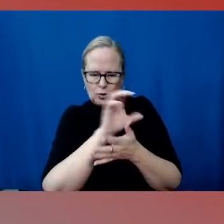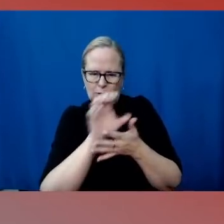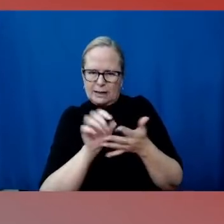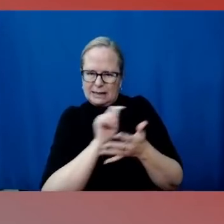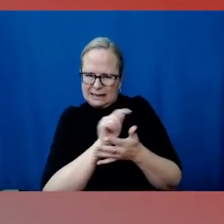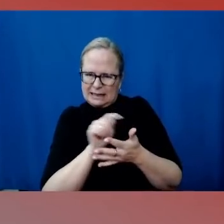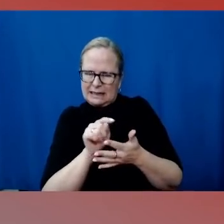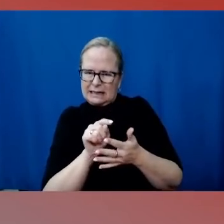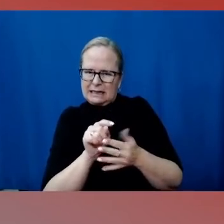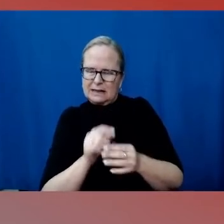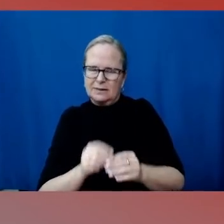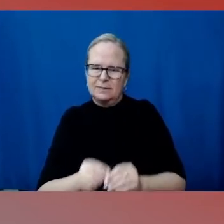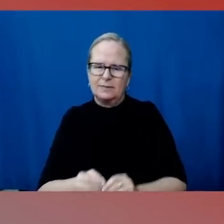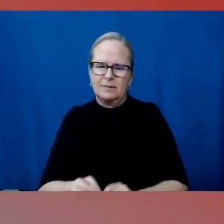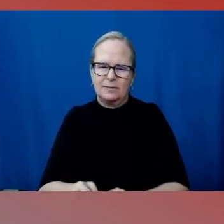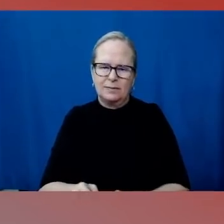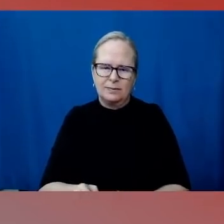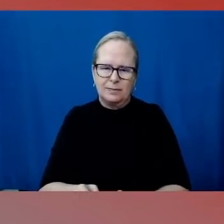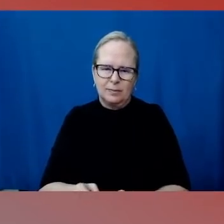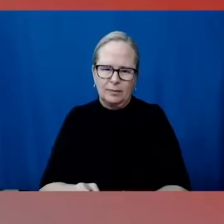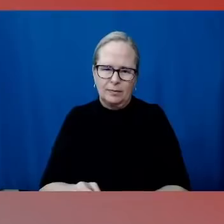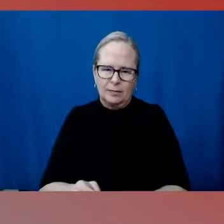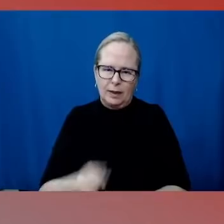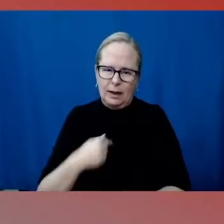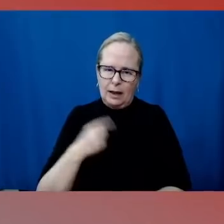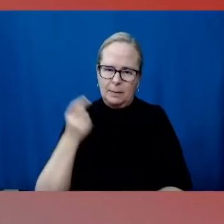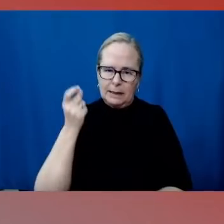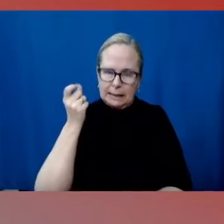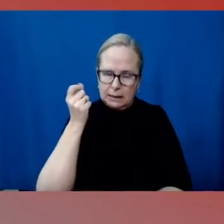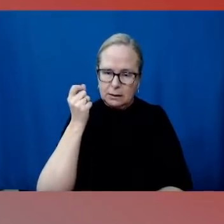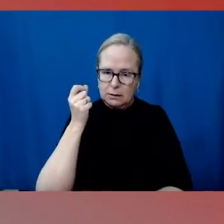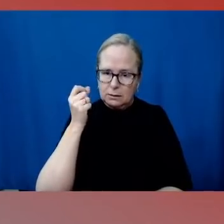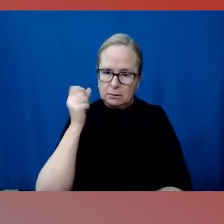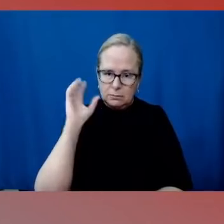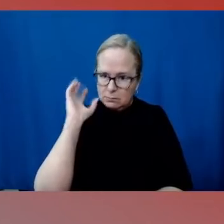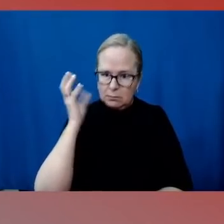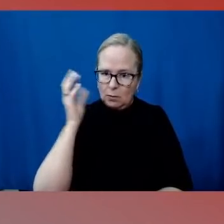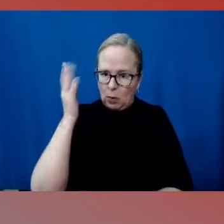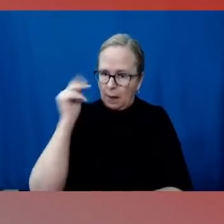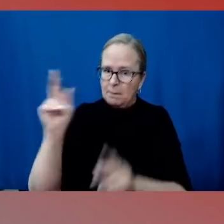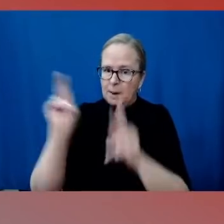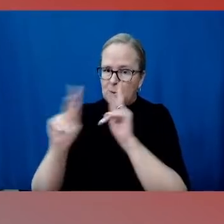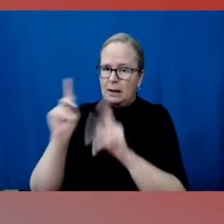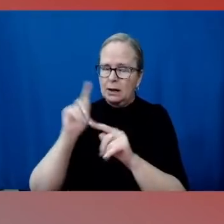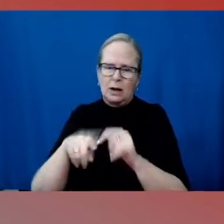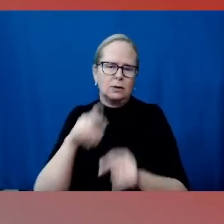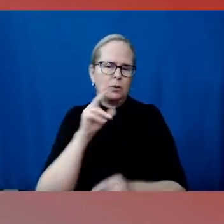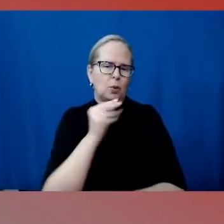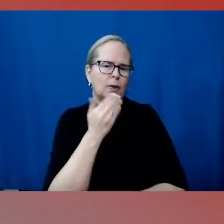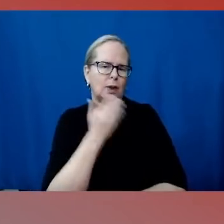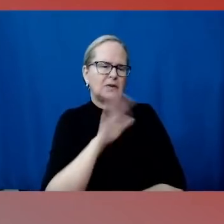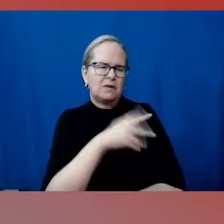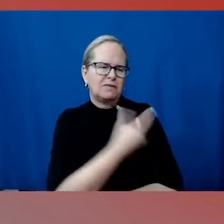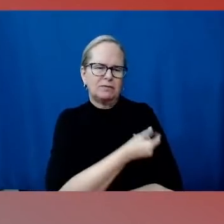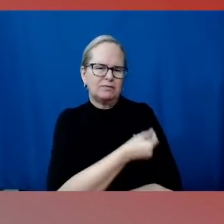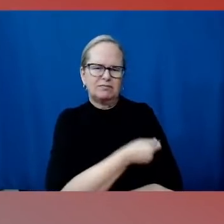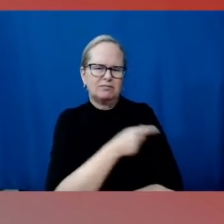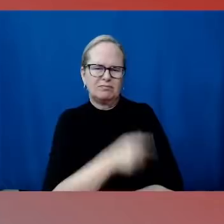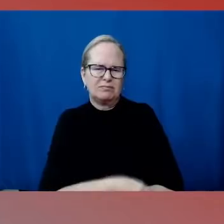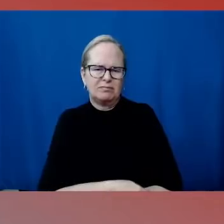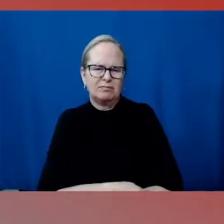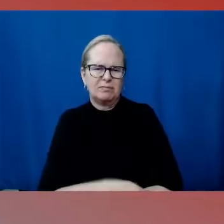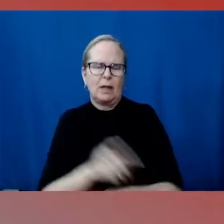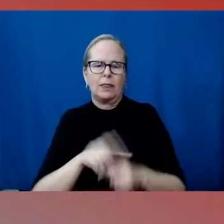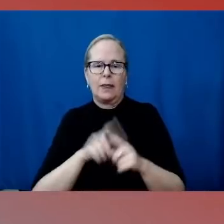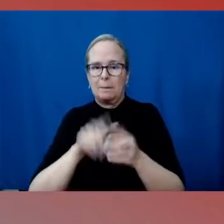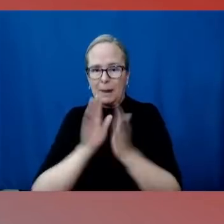is, it's a little bit insane for people to not get vaccinated and avoid getting ill at all to rely on a